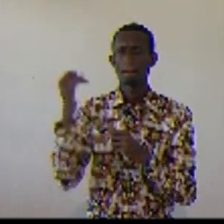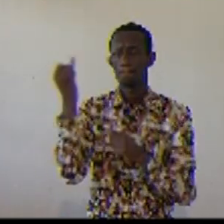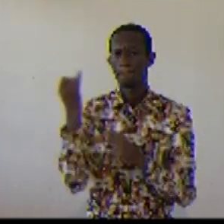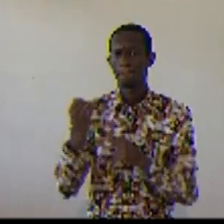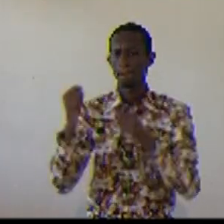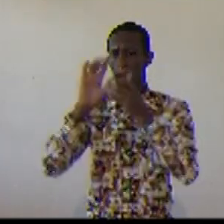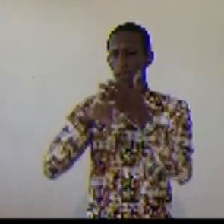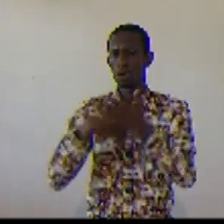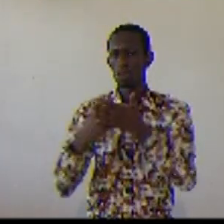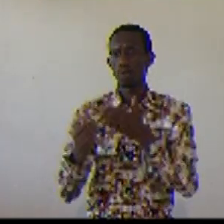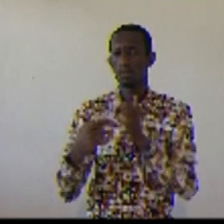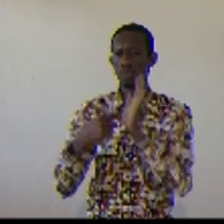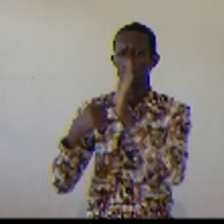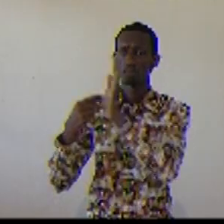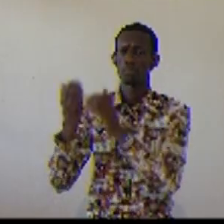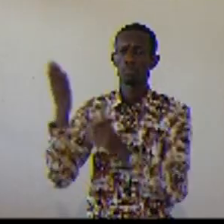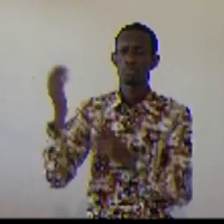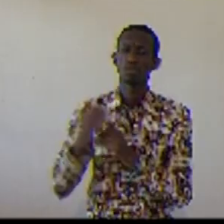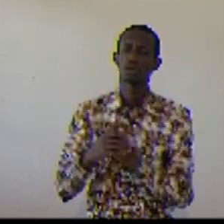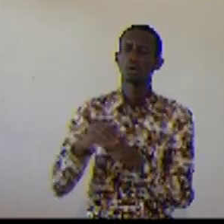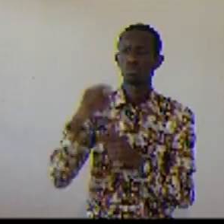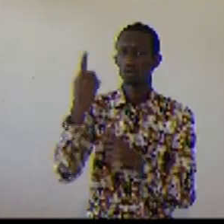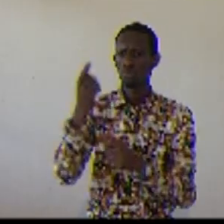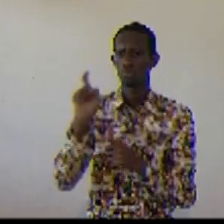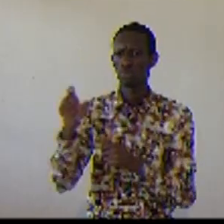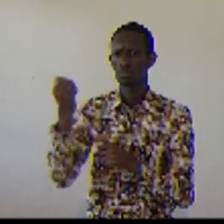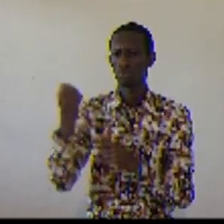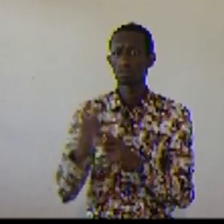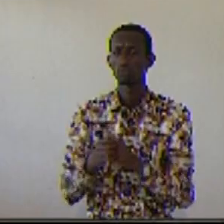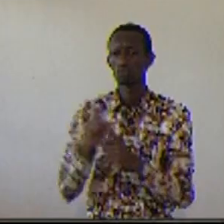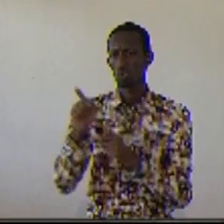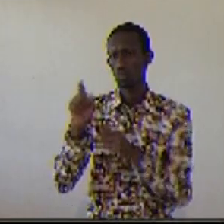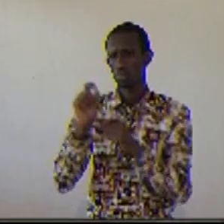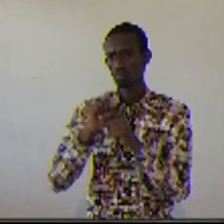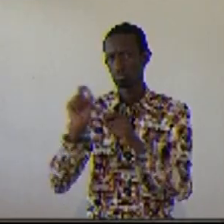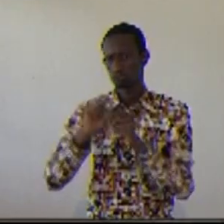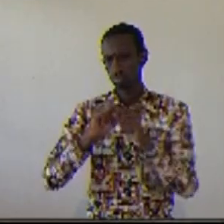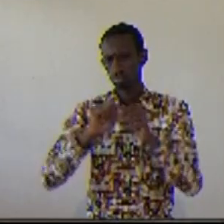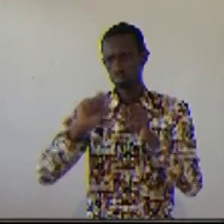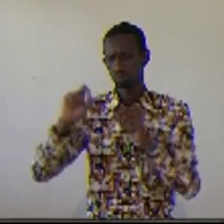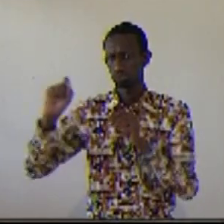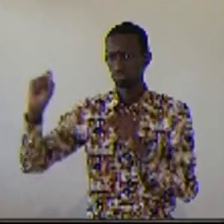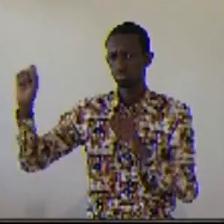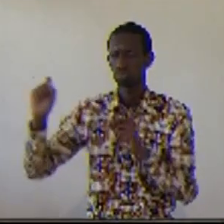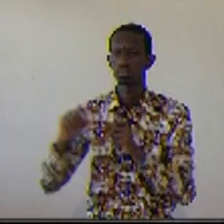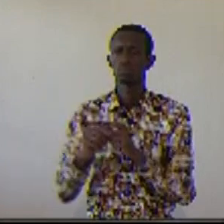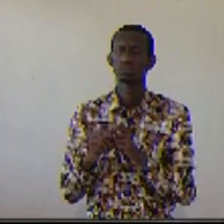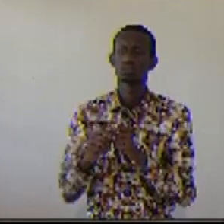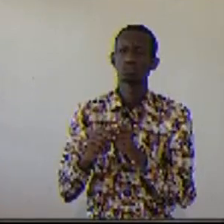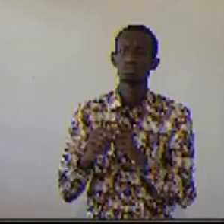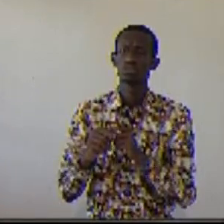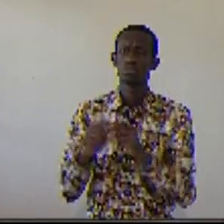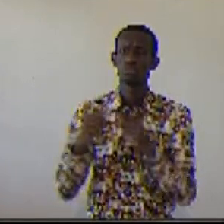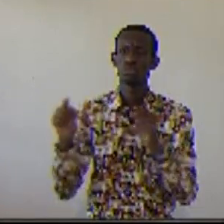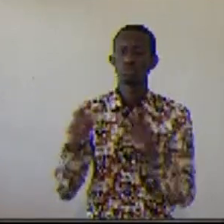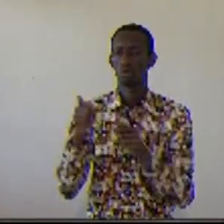1.5 here, and then draw a line, then determine the volume of the gas that